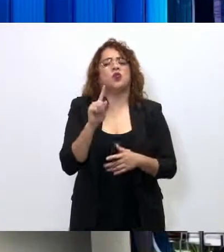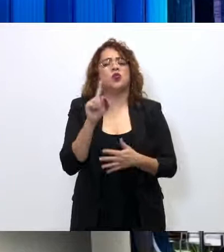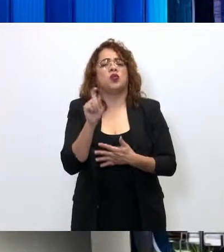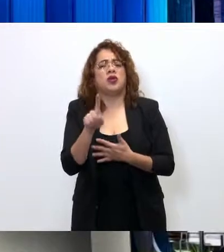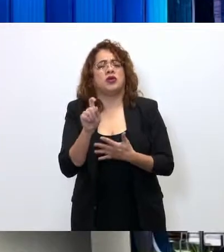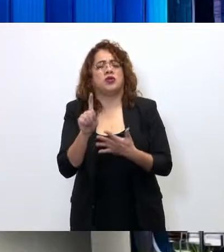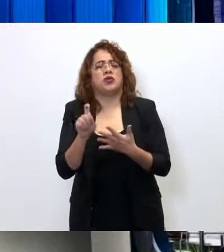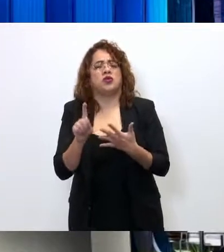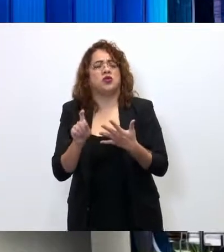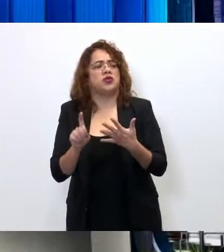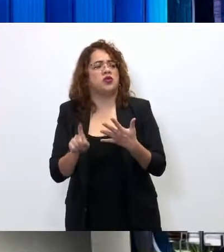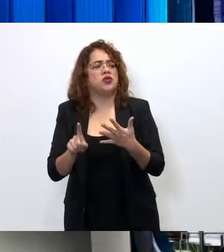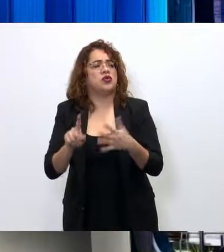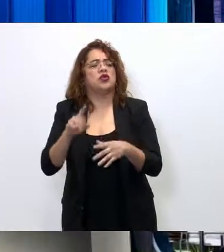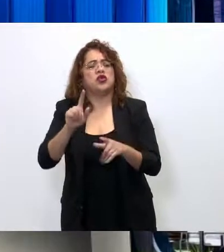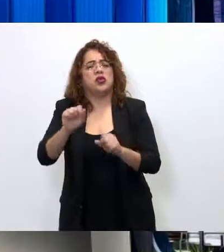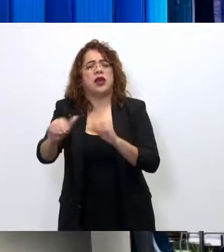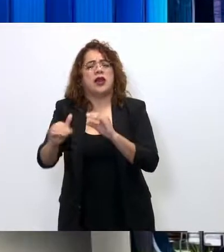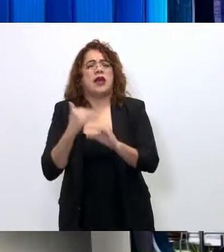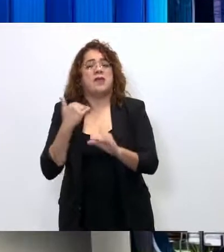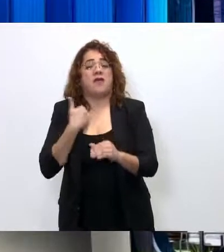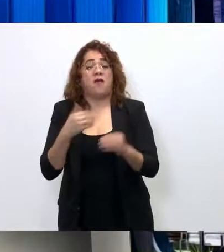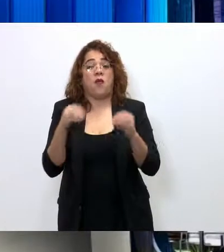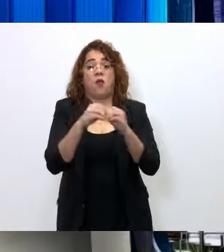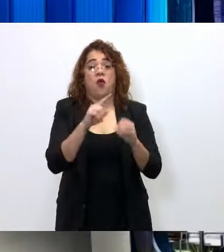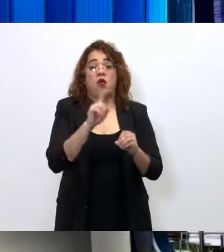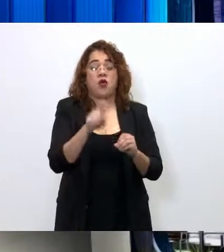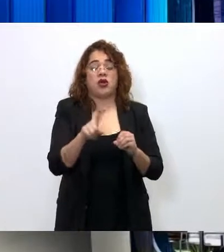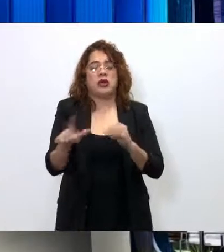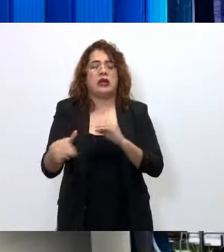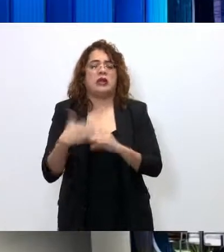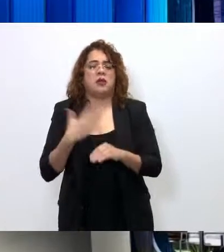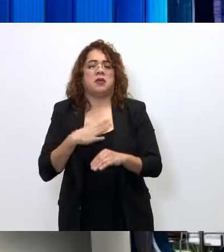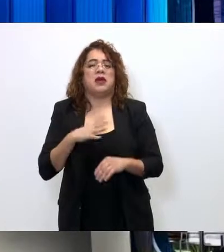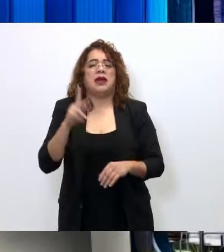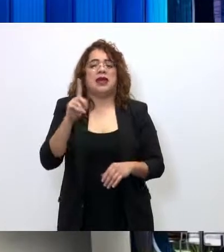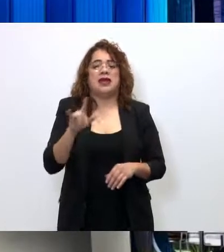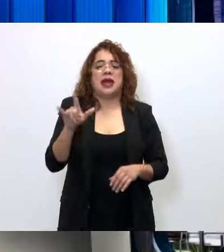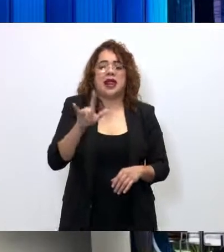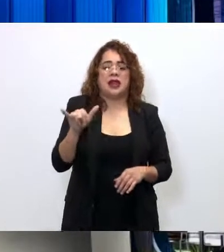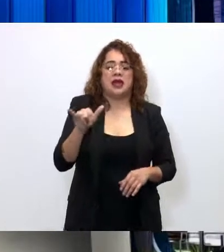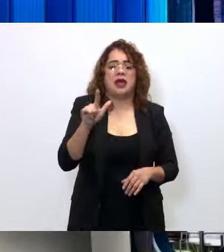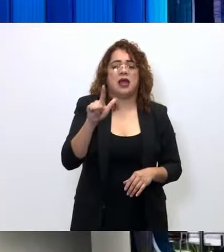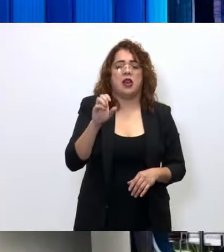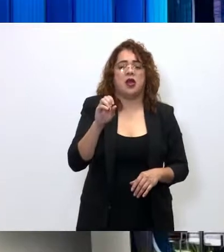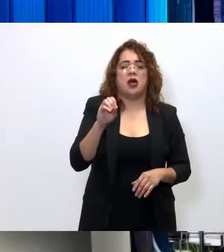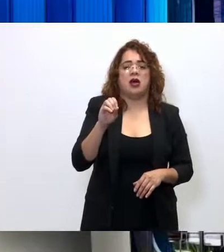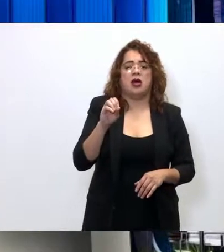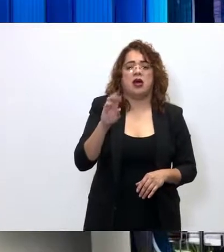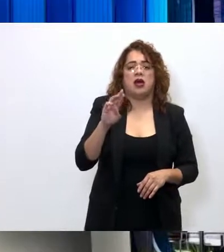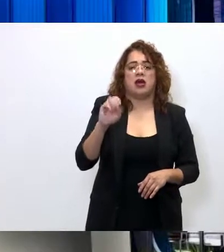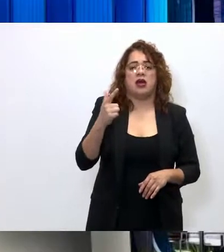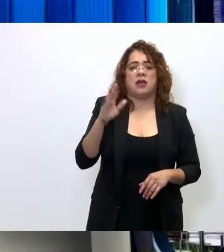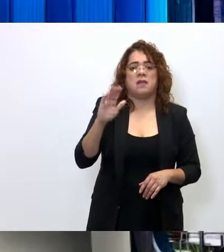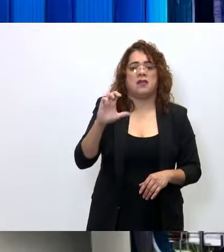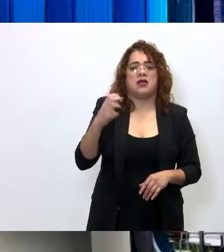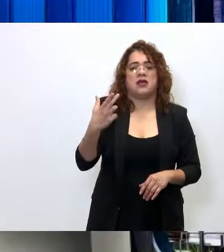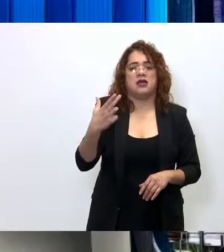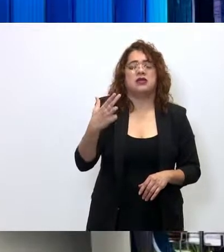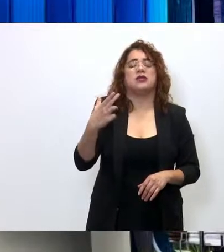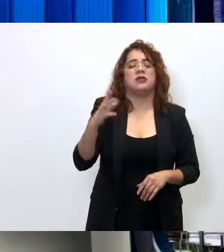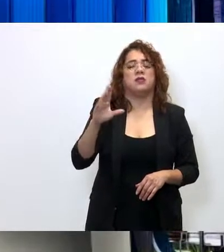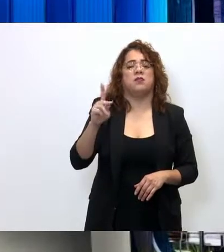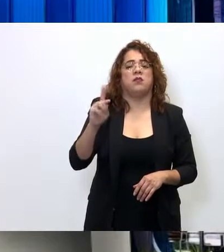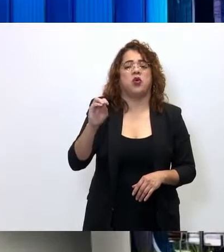can be sent to the Joint Information Center email. Kelly from the Long Beach Post, please unmute yourself and let us know who your question is